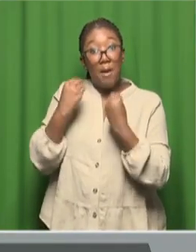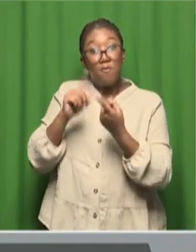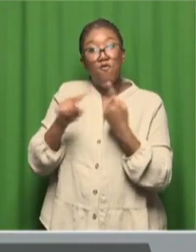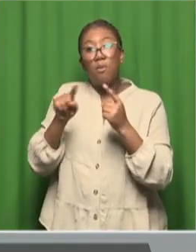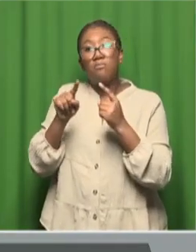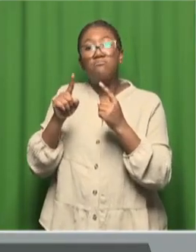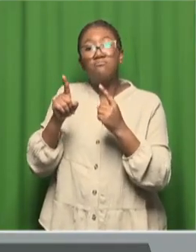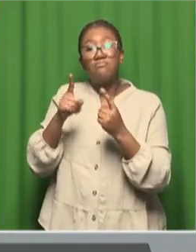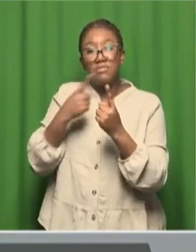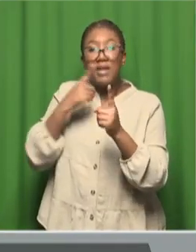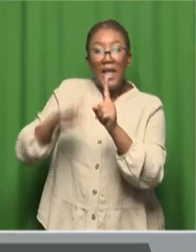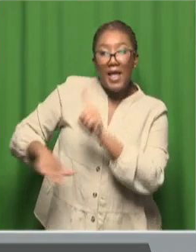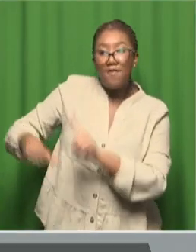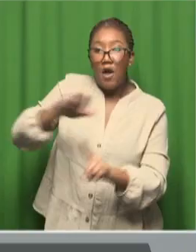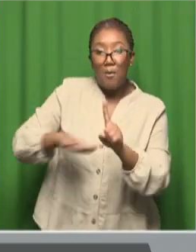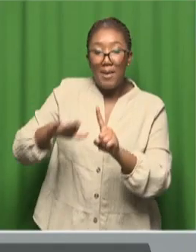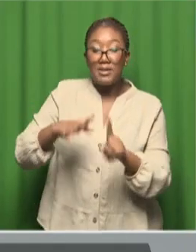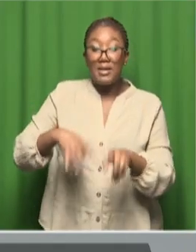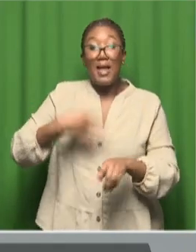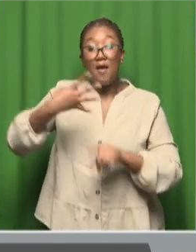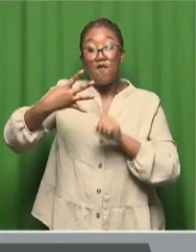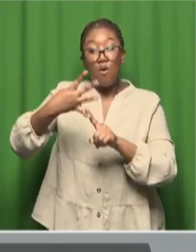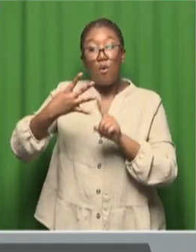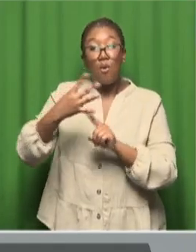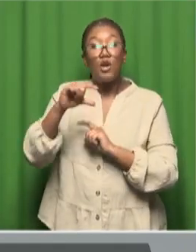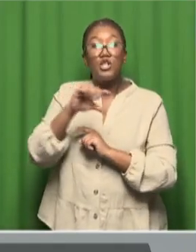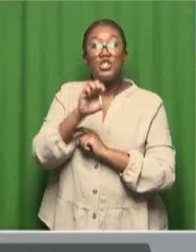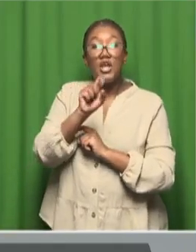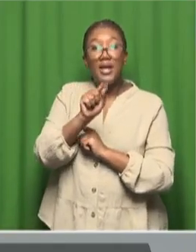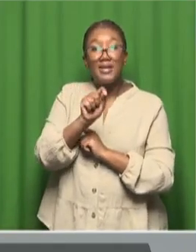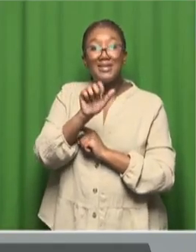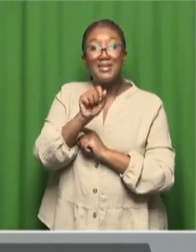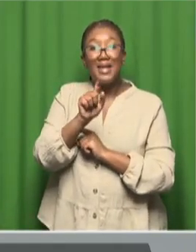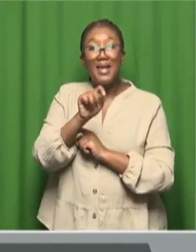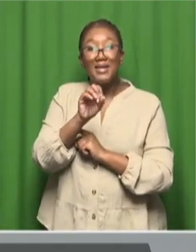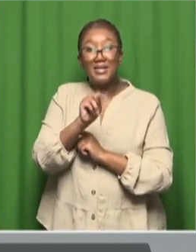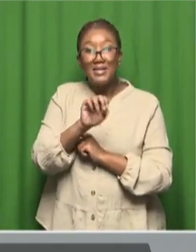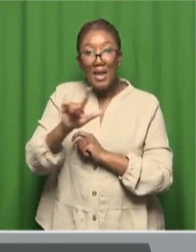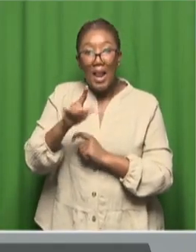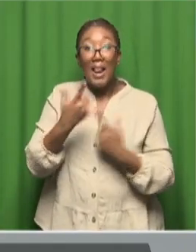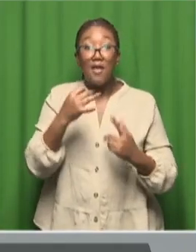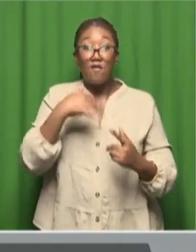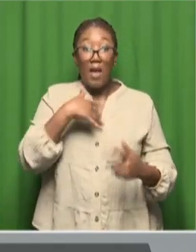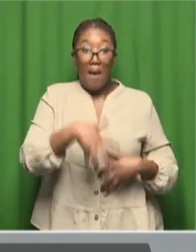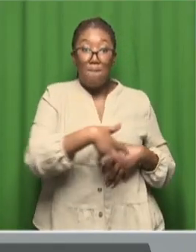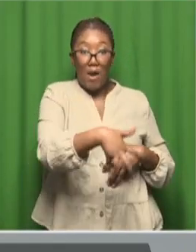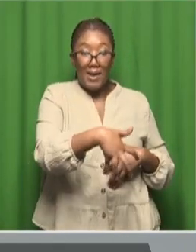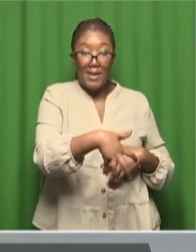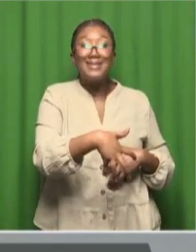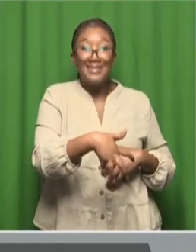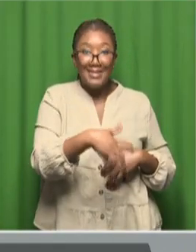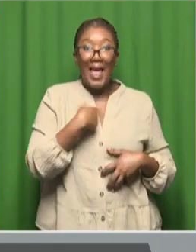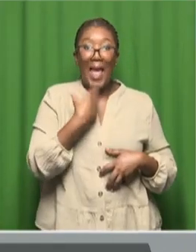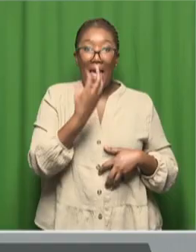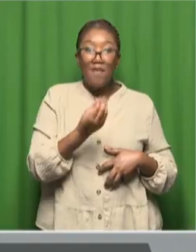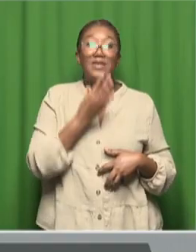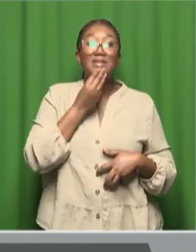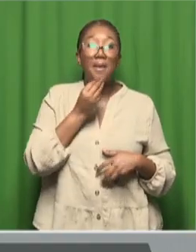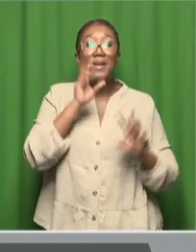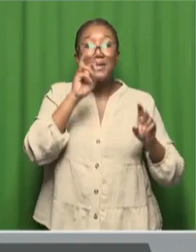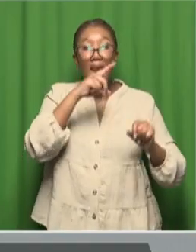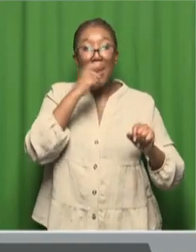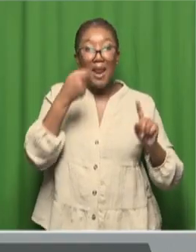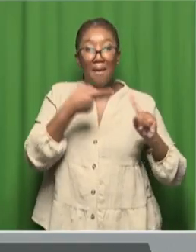is gestational diabetes. Yes. So if someone's diagnosed with diabetes in their pregnancy, after pregnancy they actually